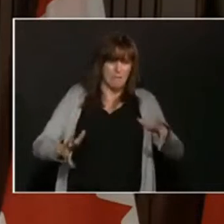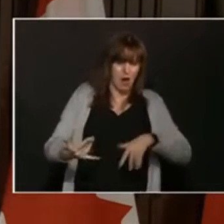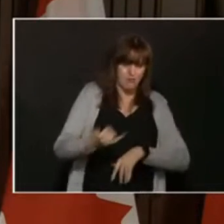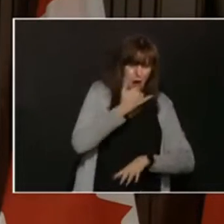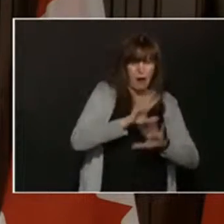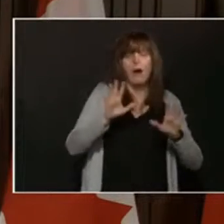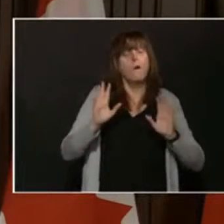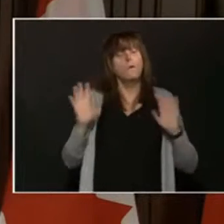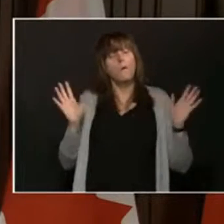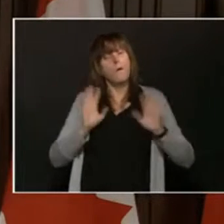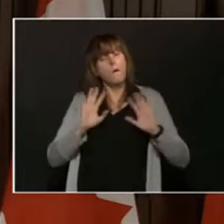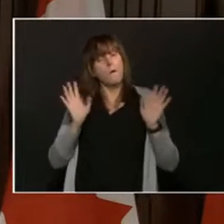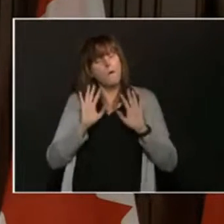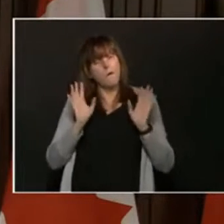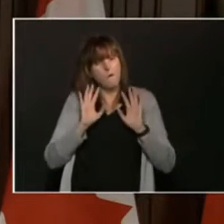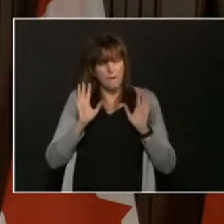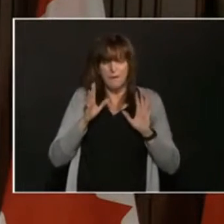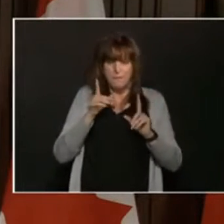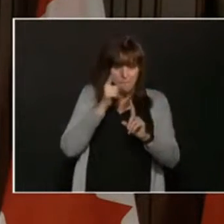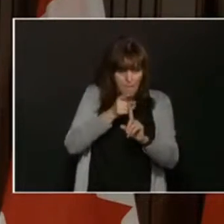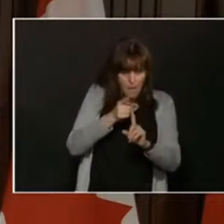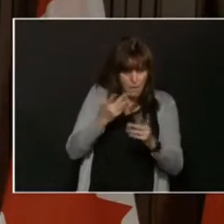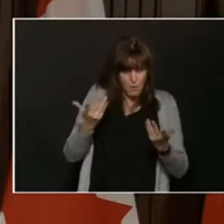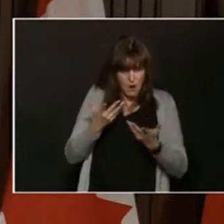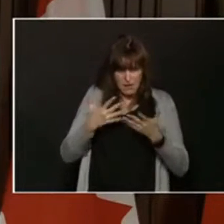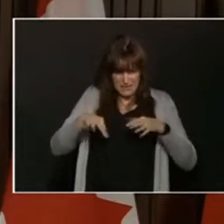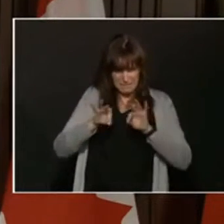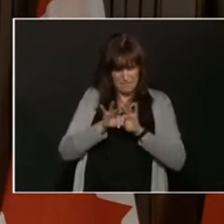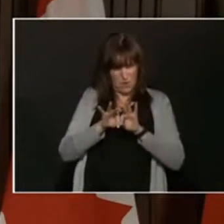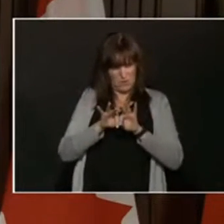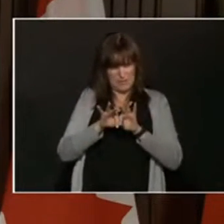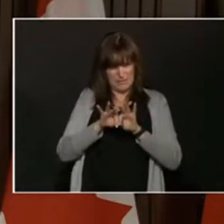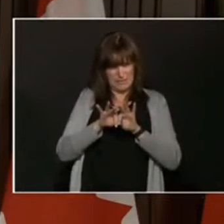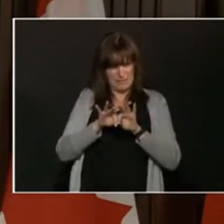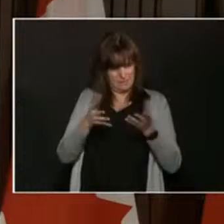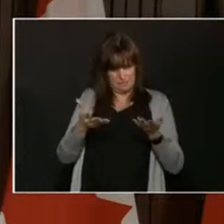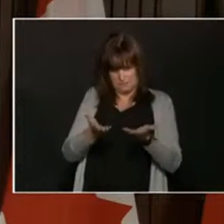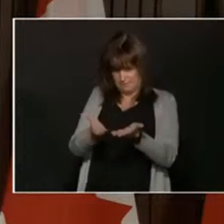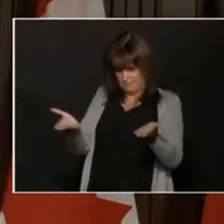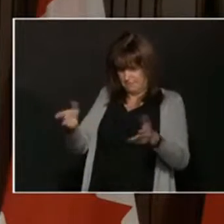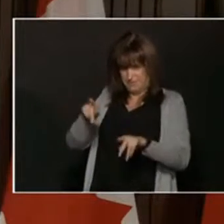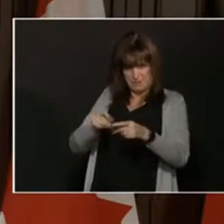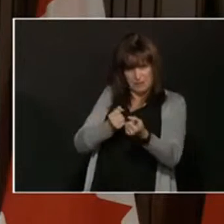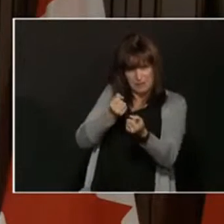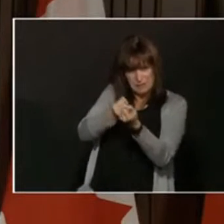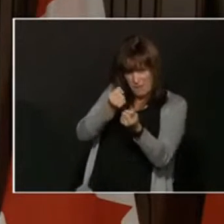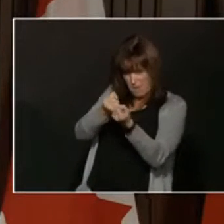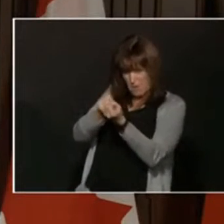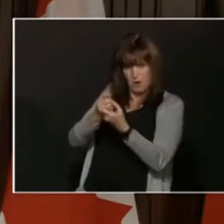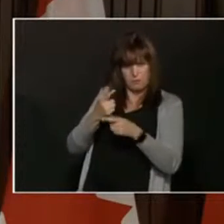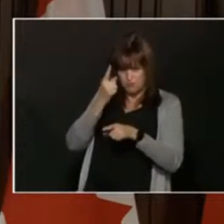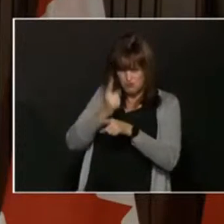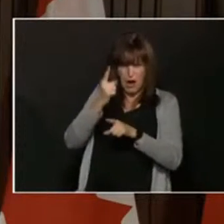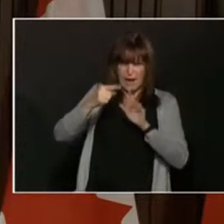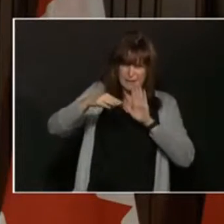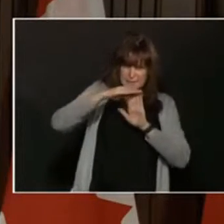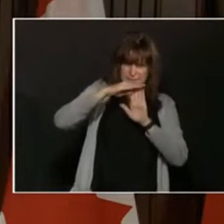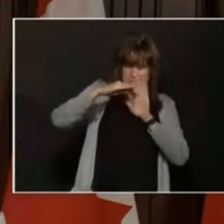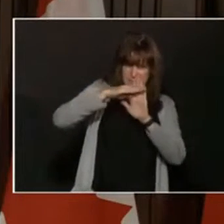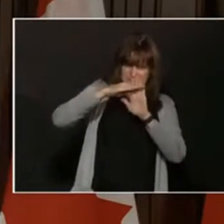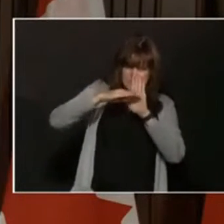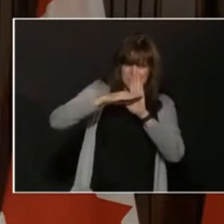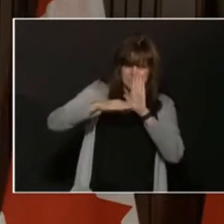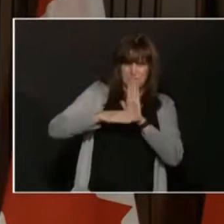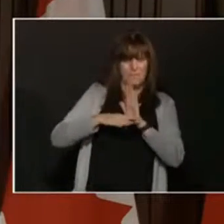what we're saying is people need to be supported to do the right thing. And there also needs to be good enforcement of the measures that are put in place